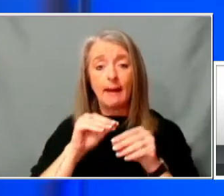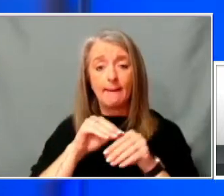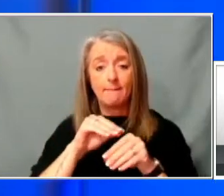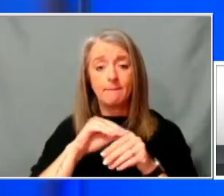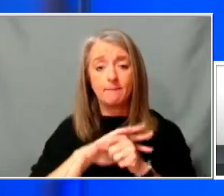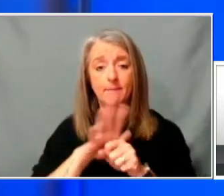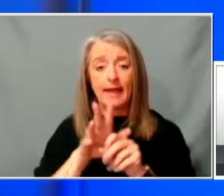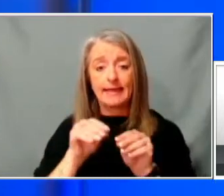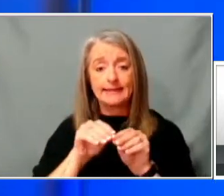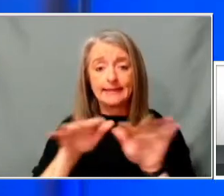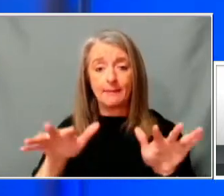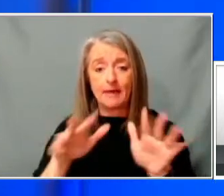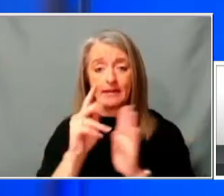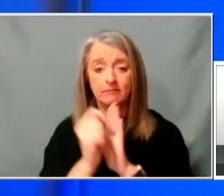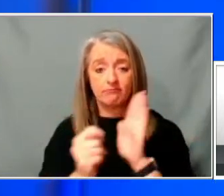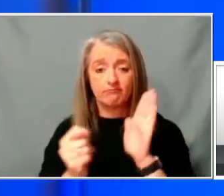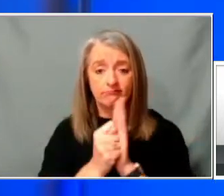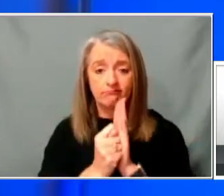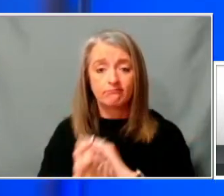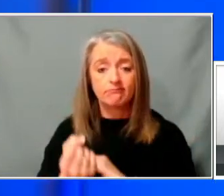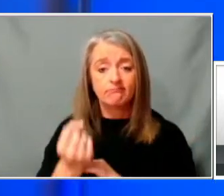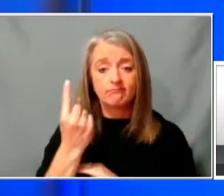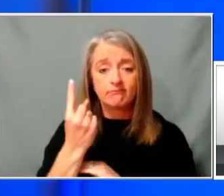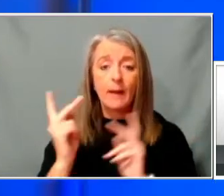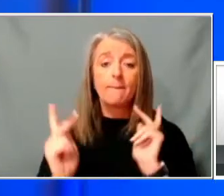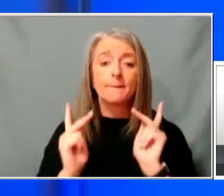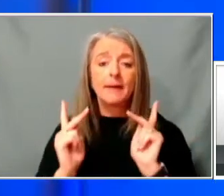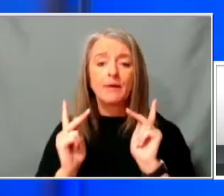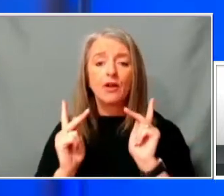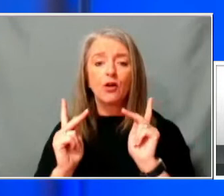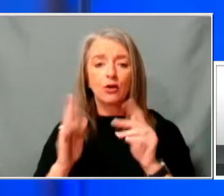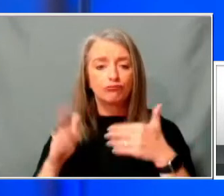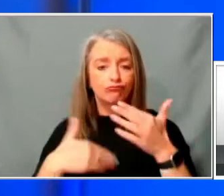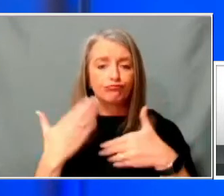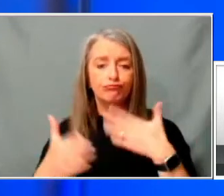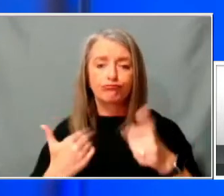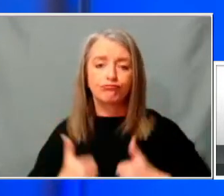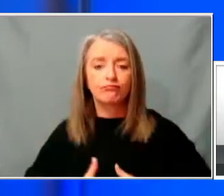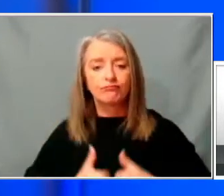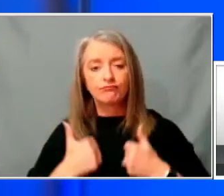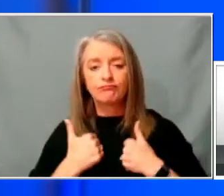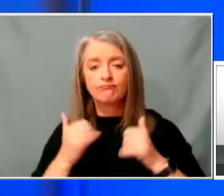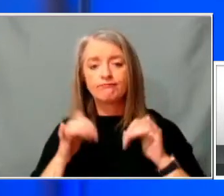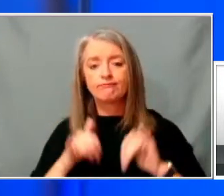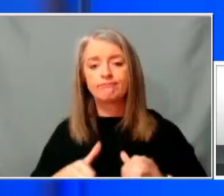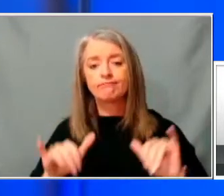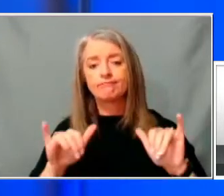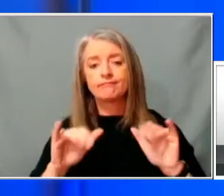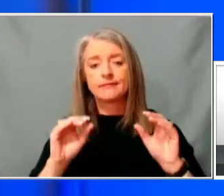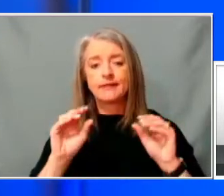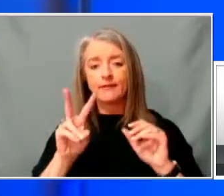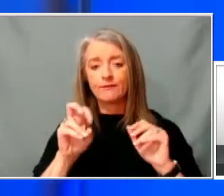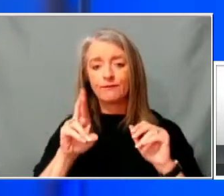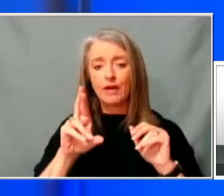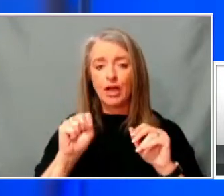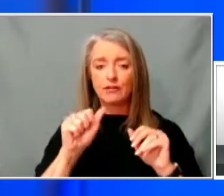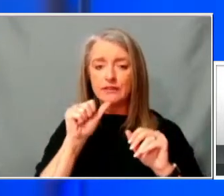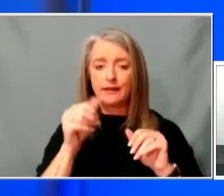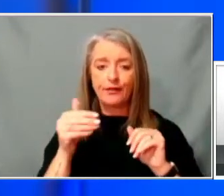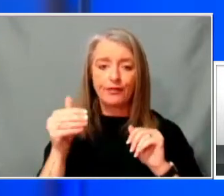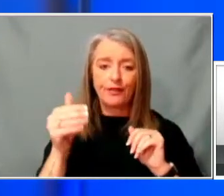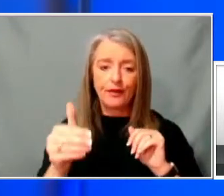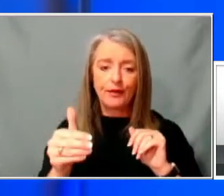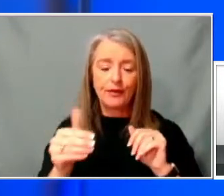period. Understanding that people are going about their lives as if the virus doesn't really exist,